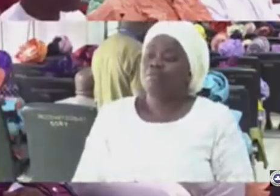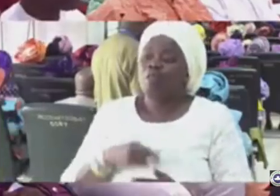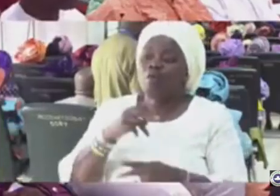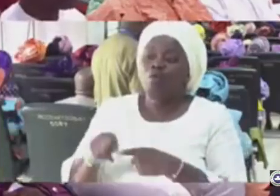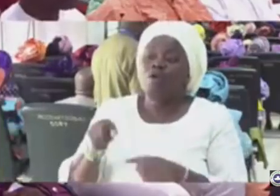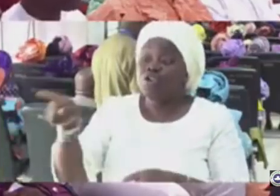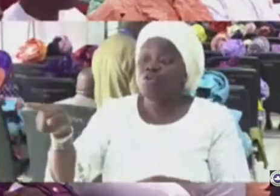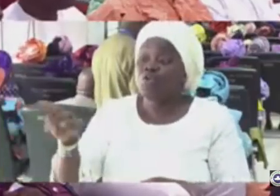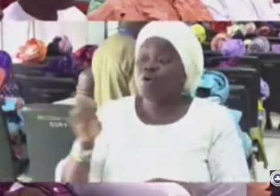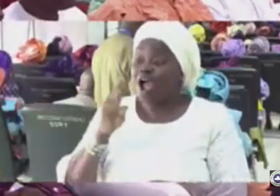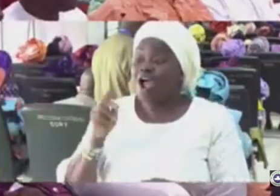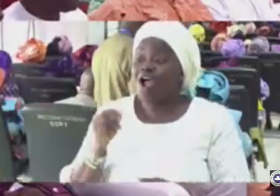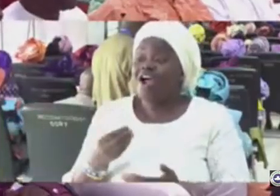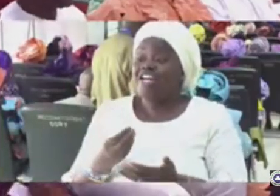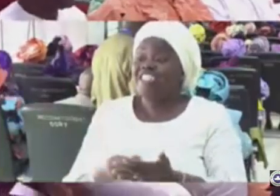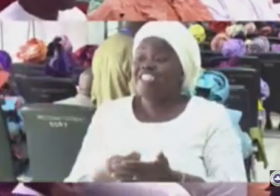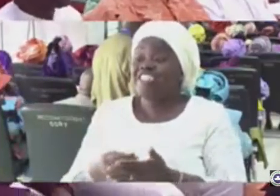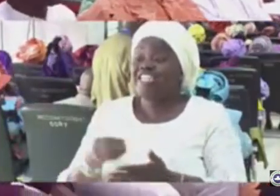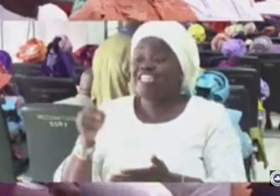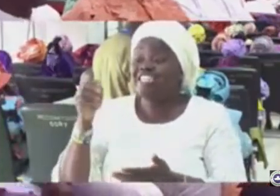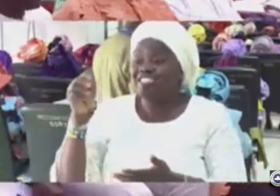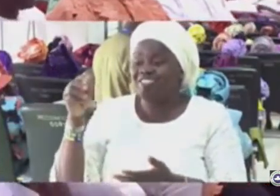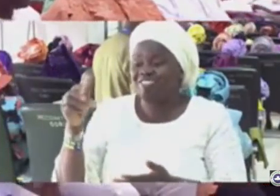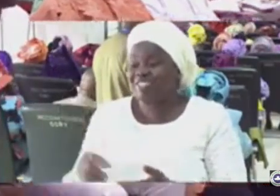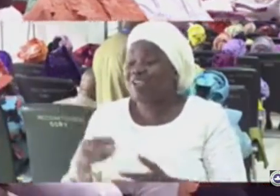you borrow this money. You say, shut up.